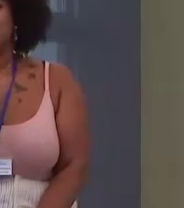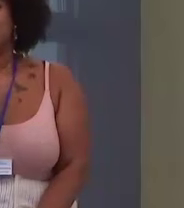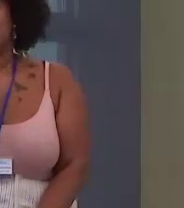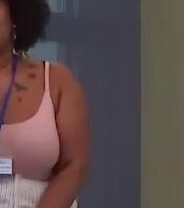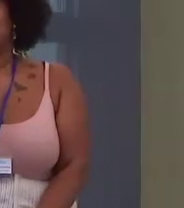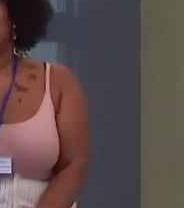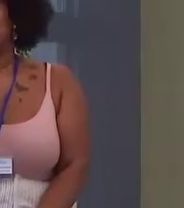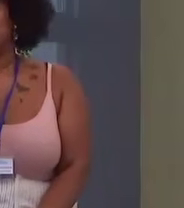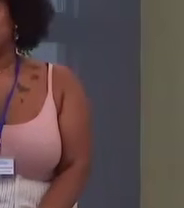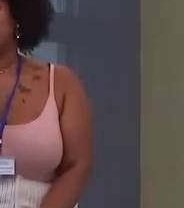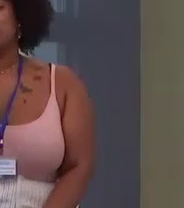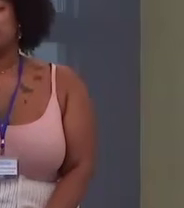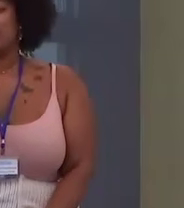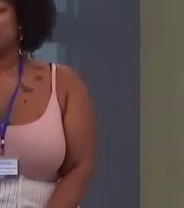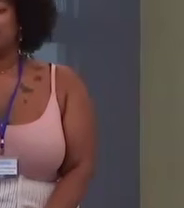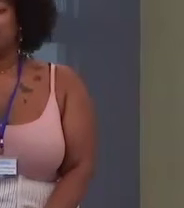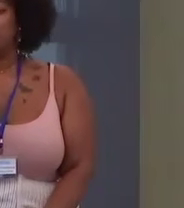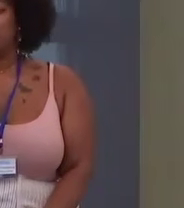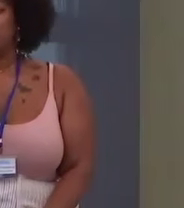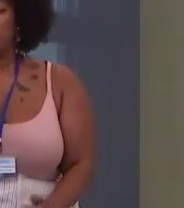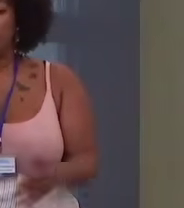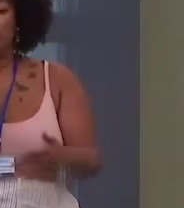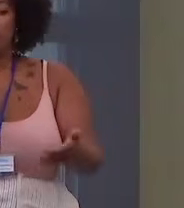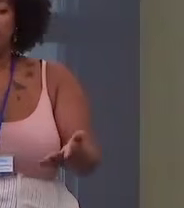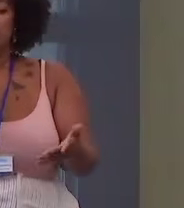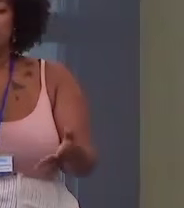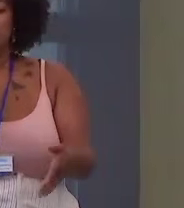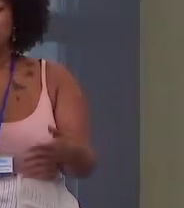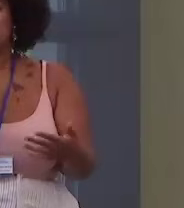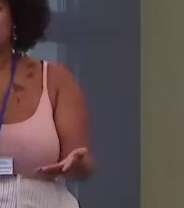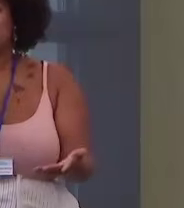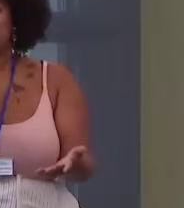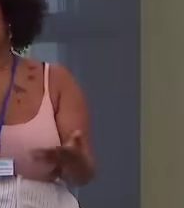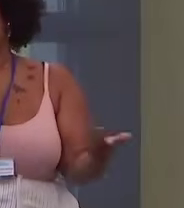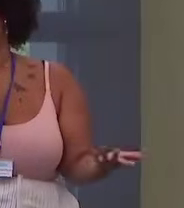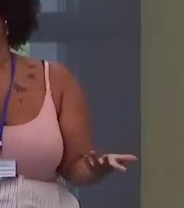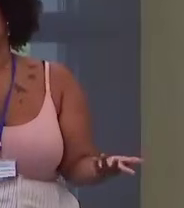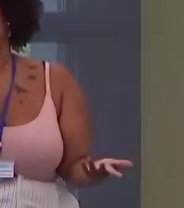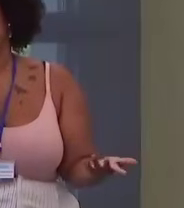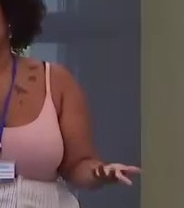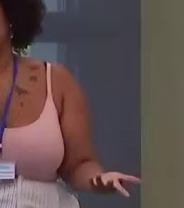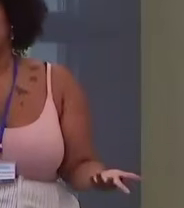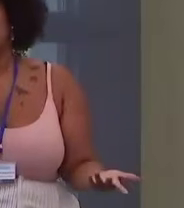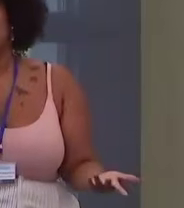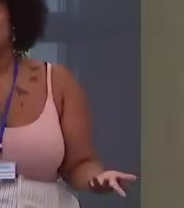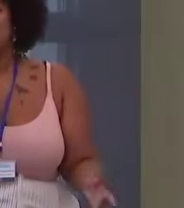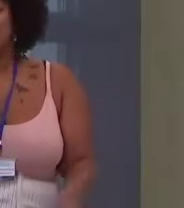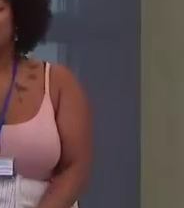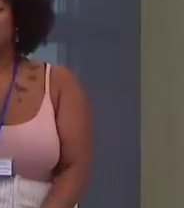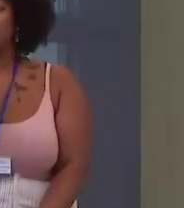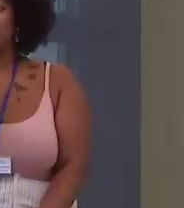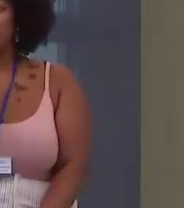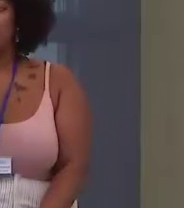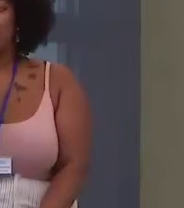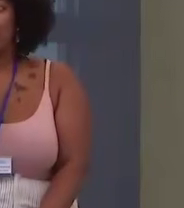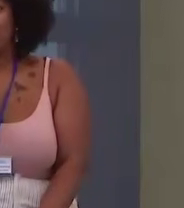honestly, I feel like that's a hard question simply just because what works when you go into one place might not work when you go into another place.